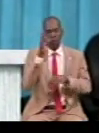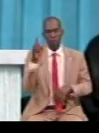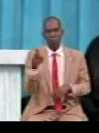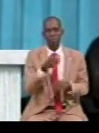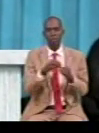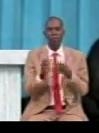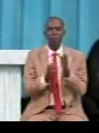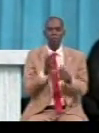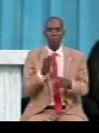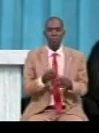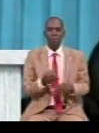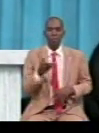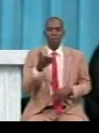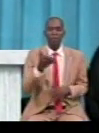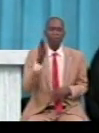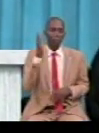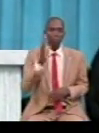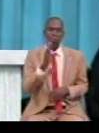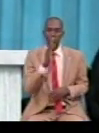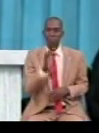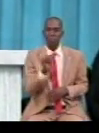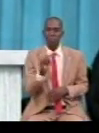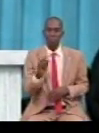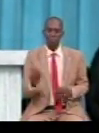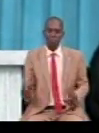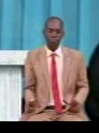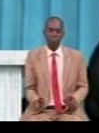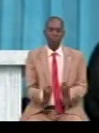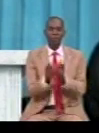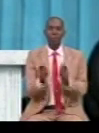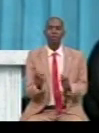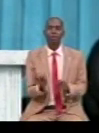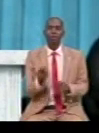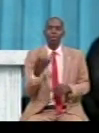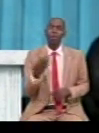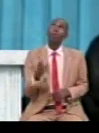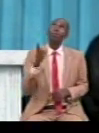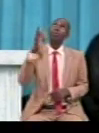There will be an encounter with the Almighty God, and